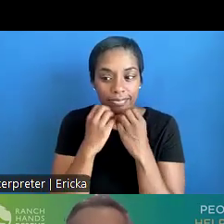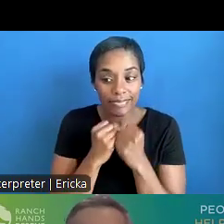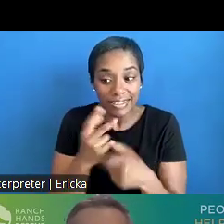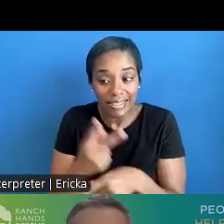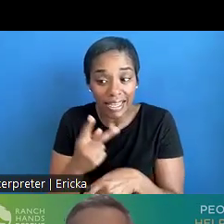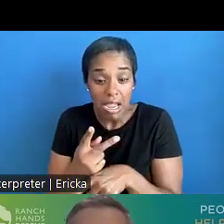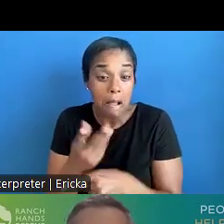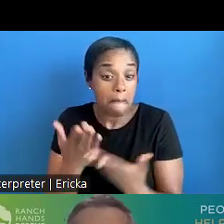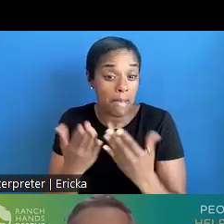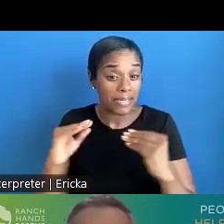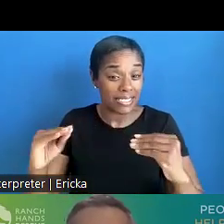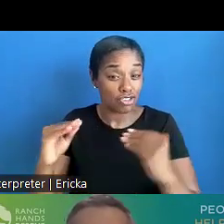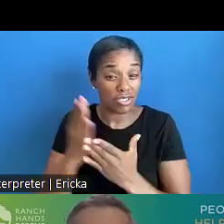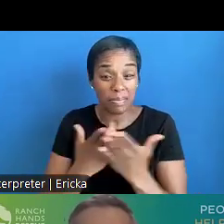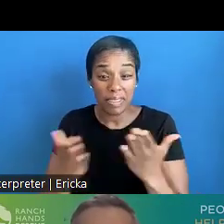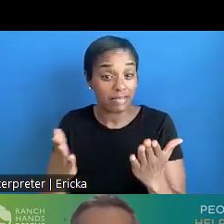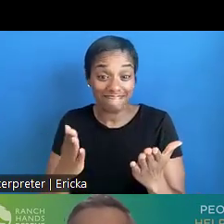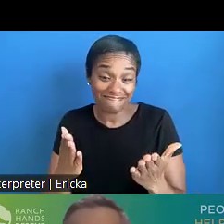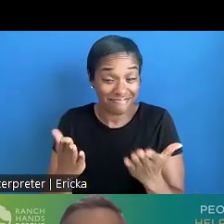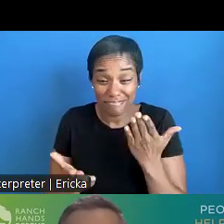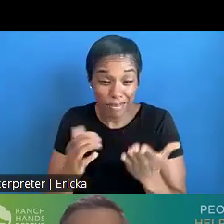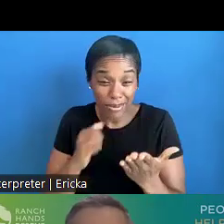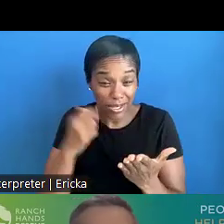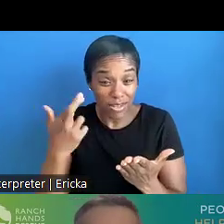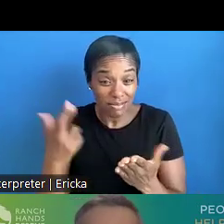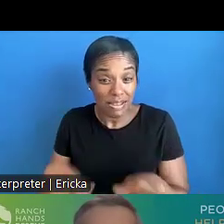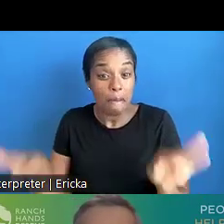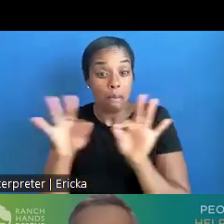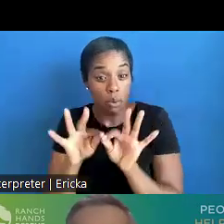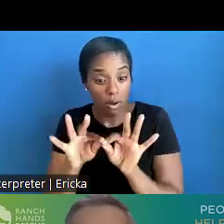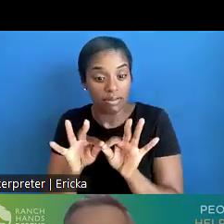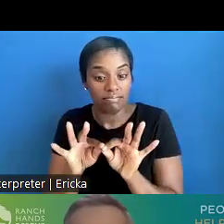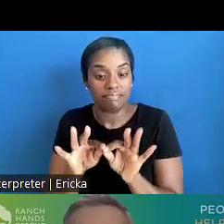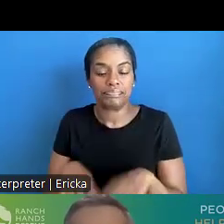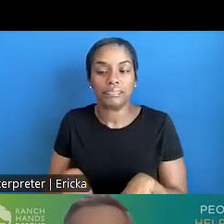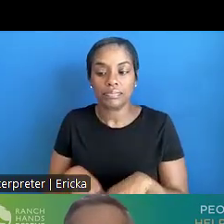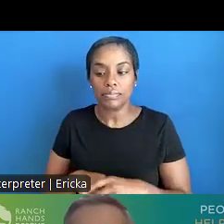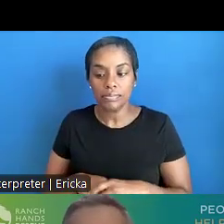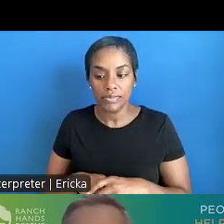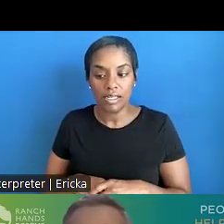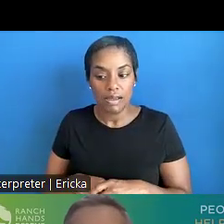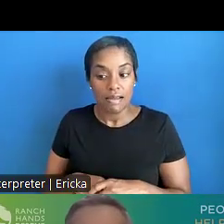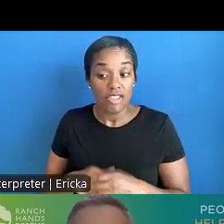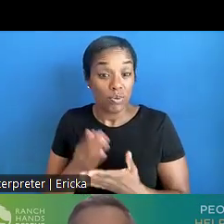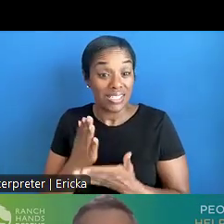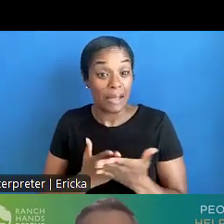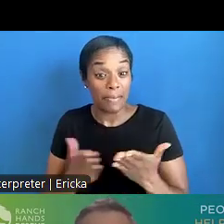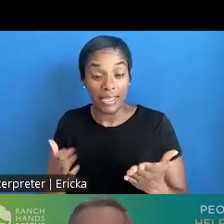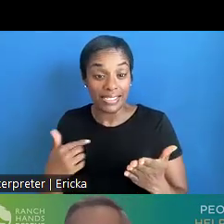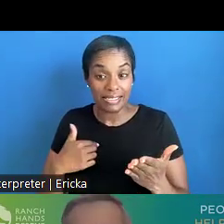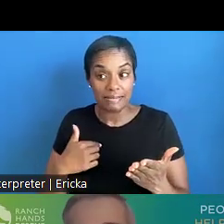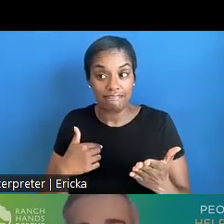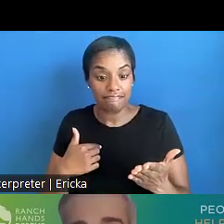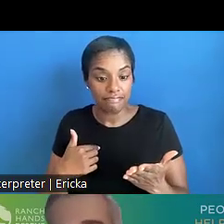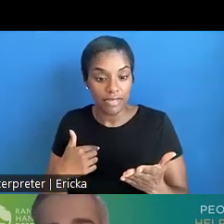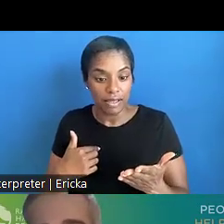were important, that you may not even think of now as an adult. There's certainly been things that it just didn't even occur to me that the individual would never